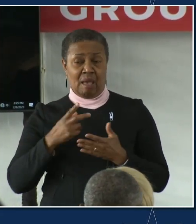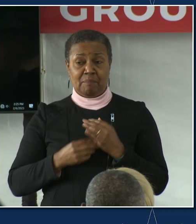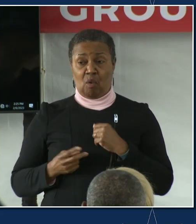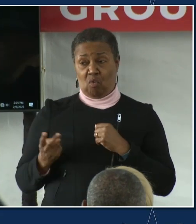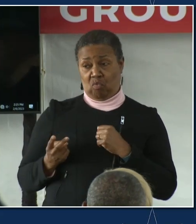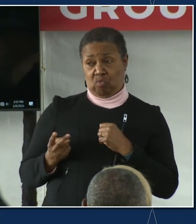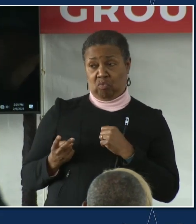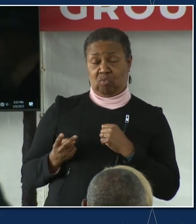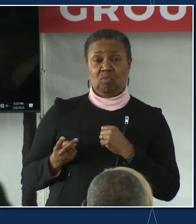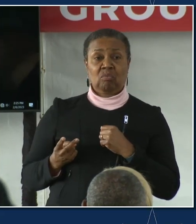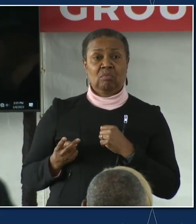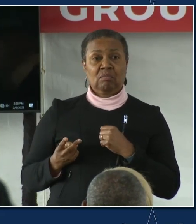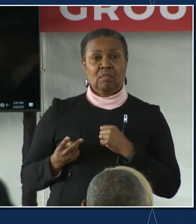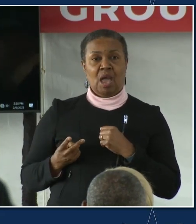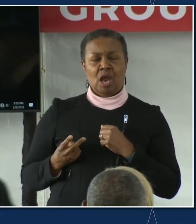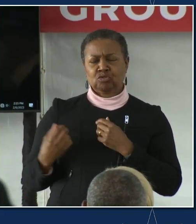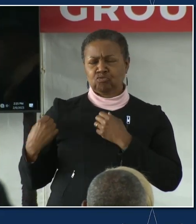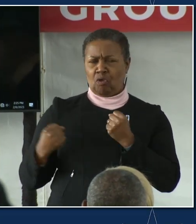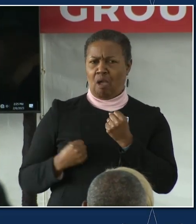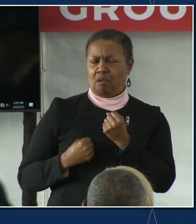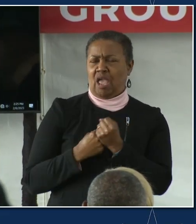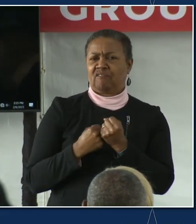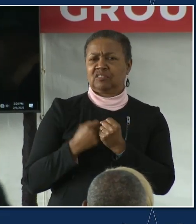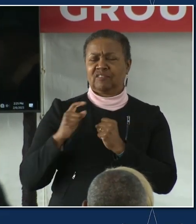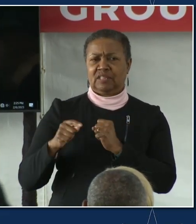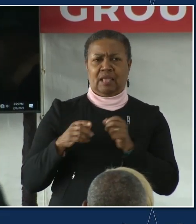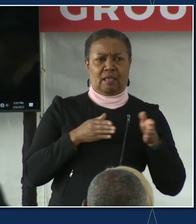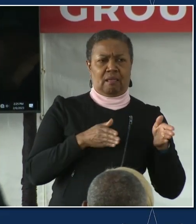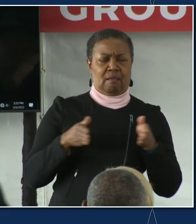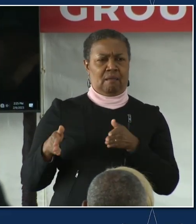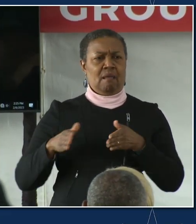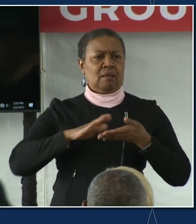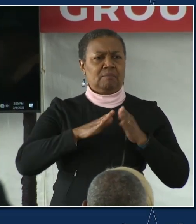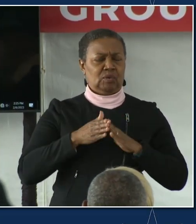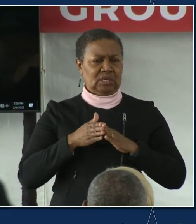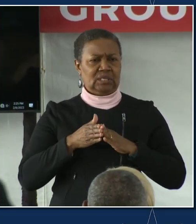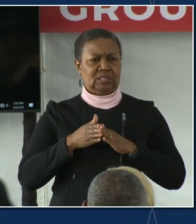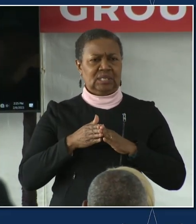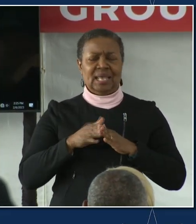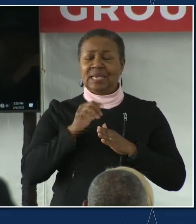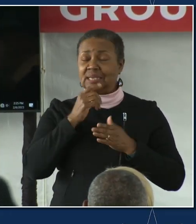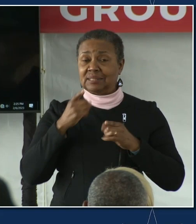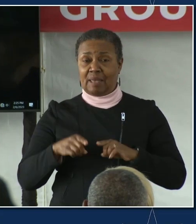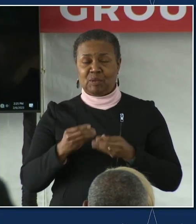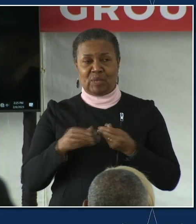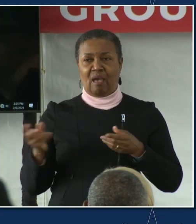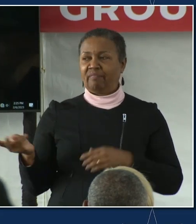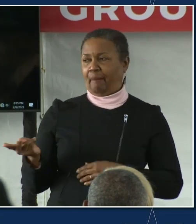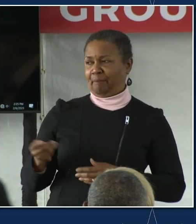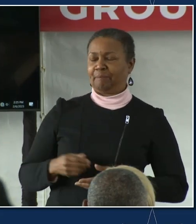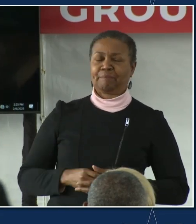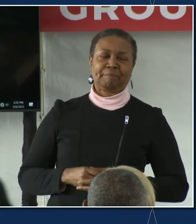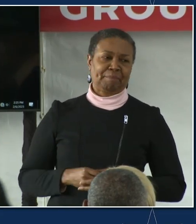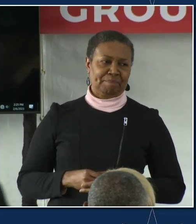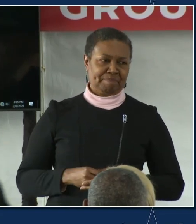whom are dogged advocates for their respective communities, and it doesn't happen without them.